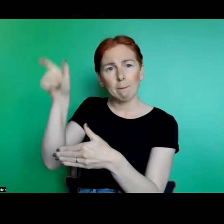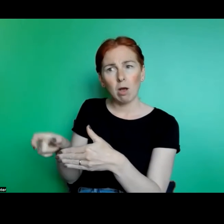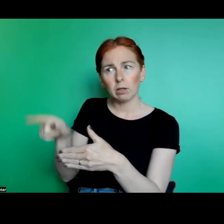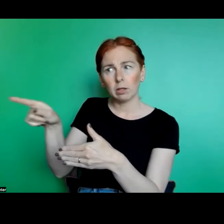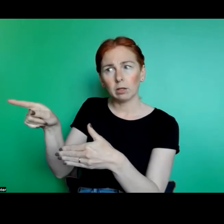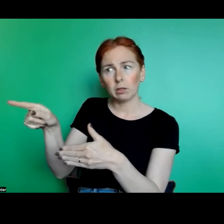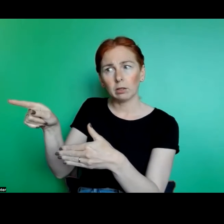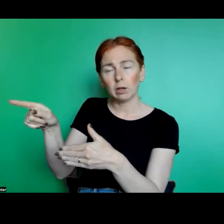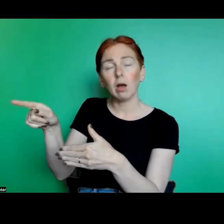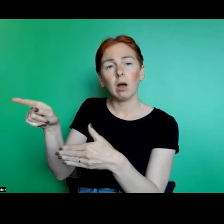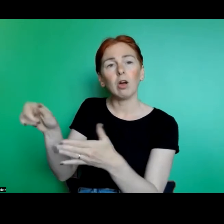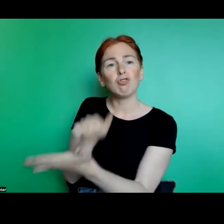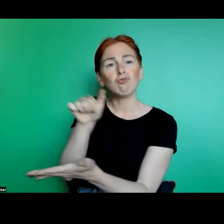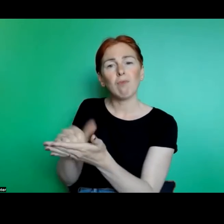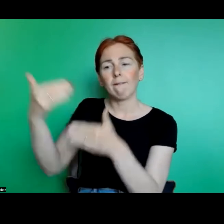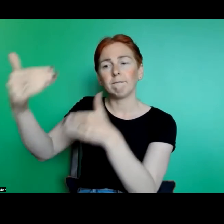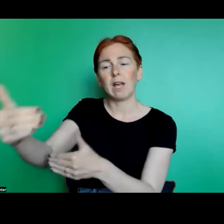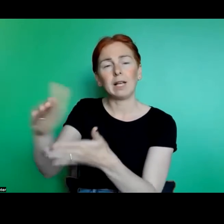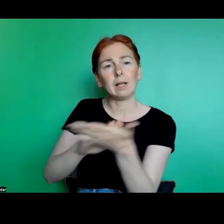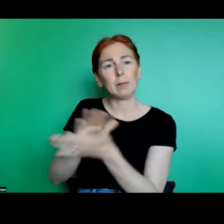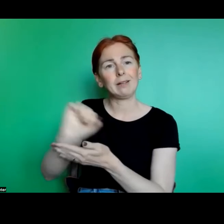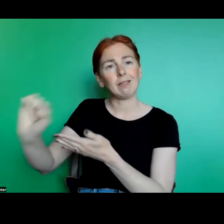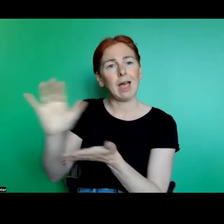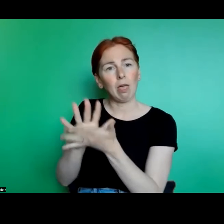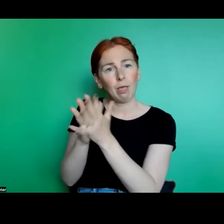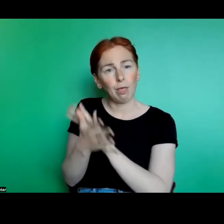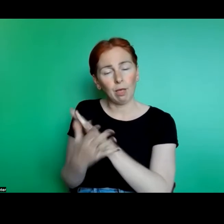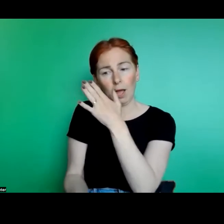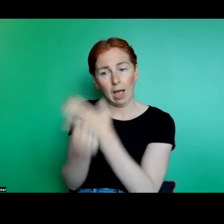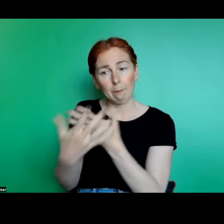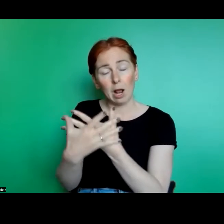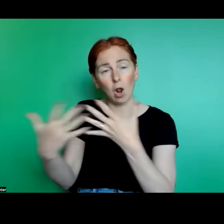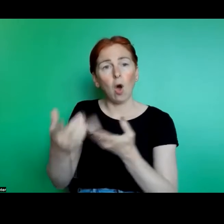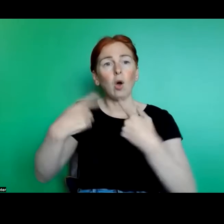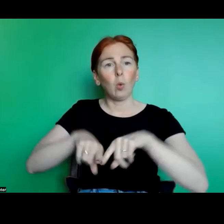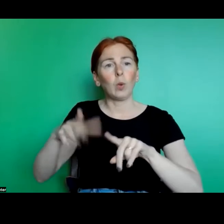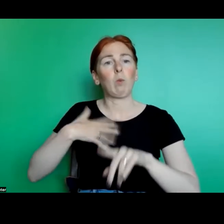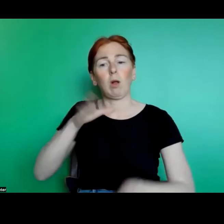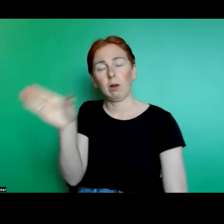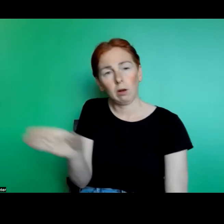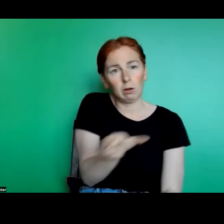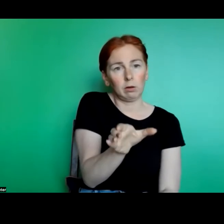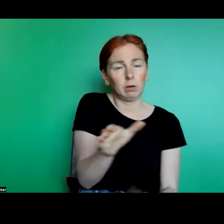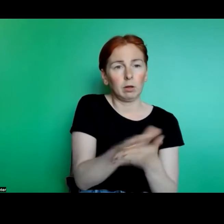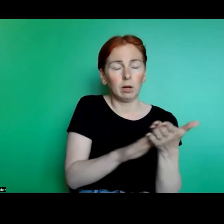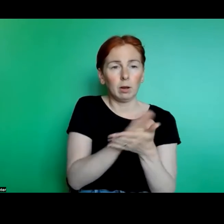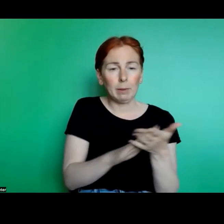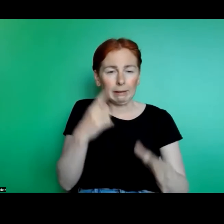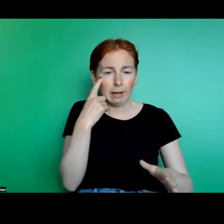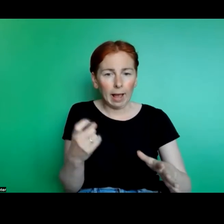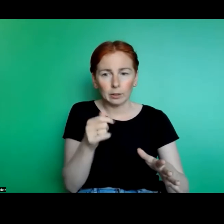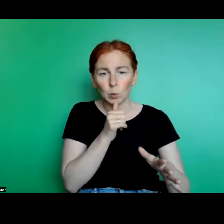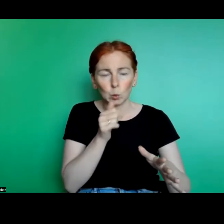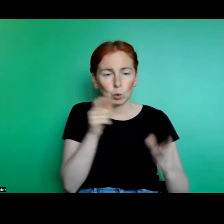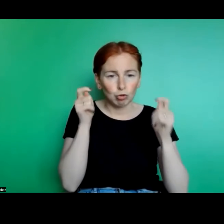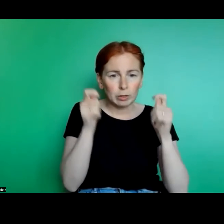for you to be able to detect that change over quite a short period of time. That doesn't then mean that the treatment can only be used in patients